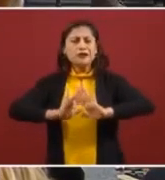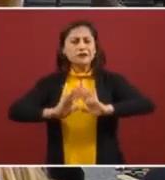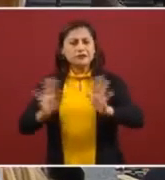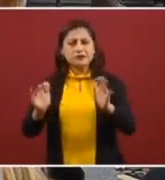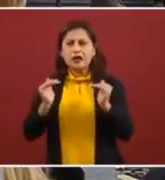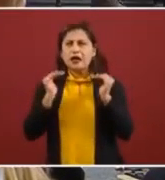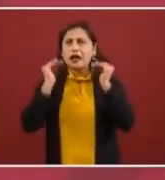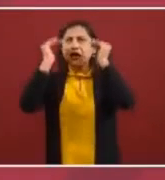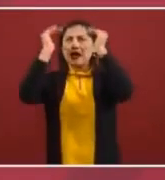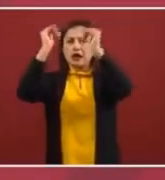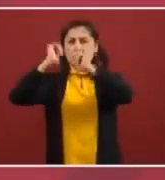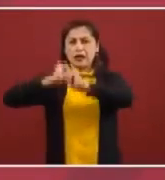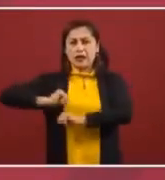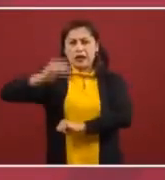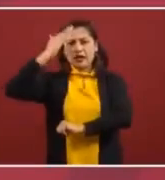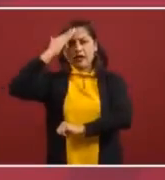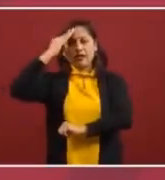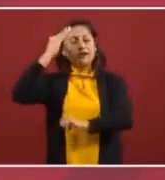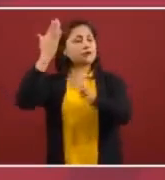corruption.